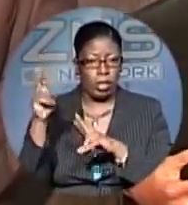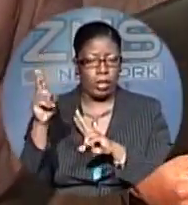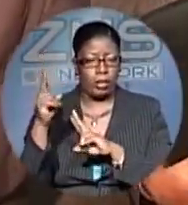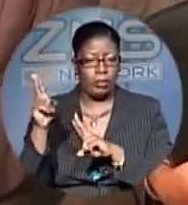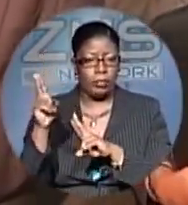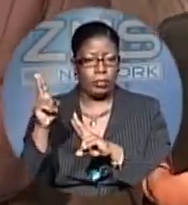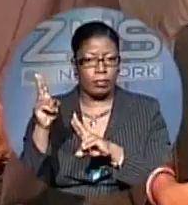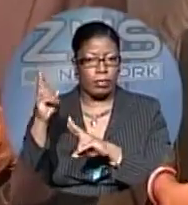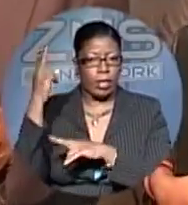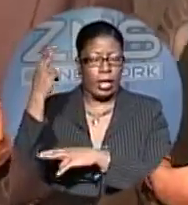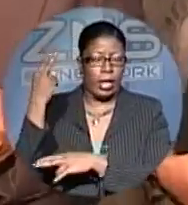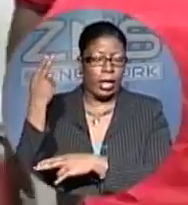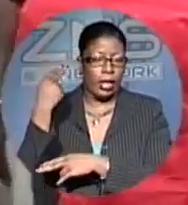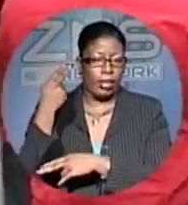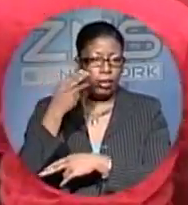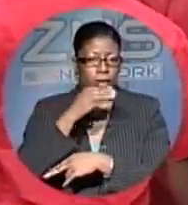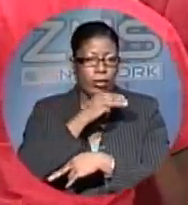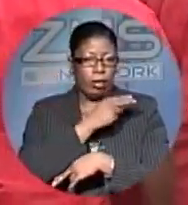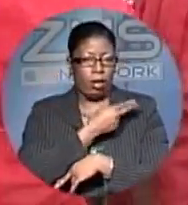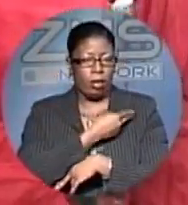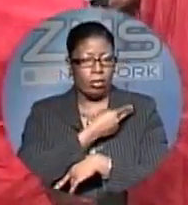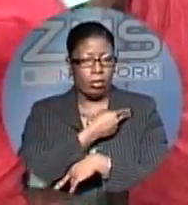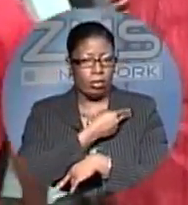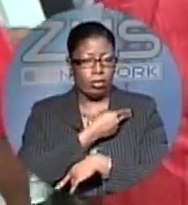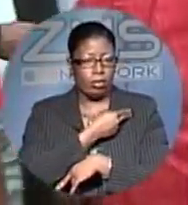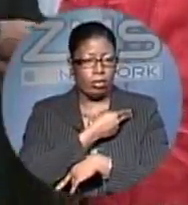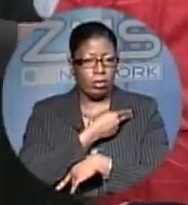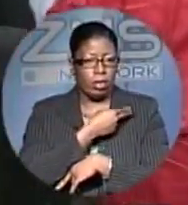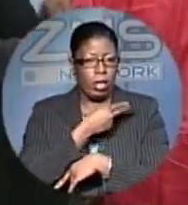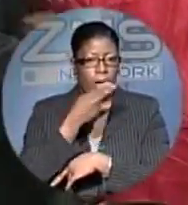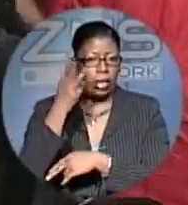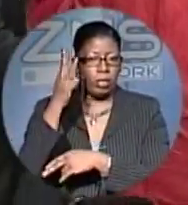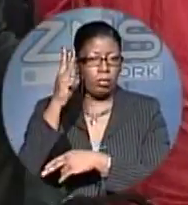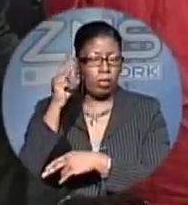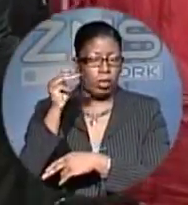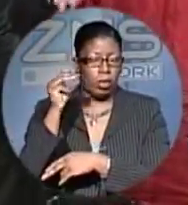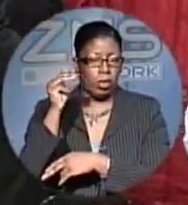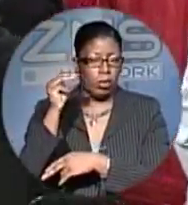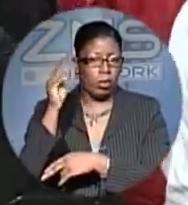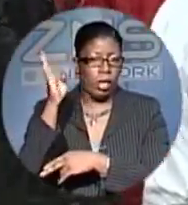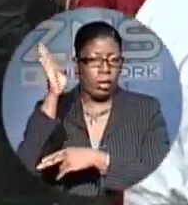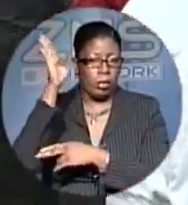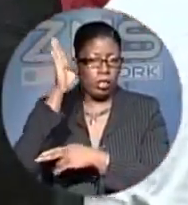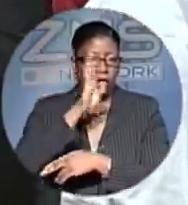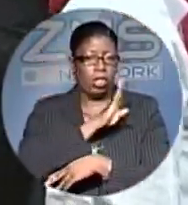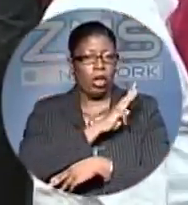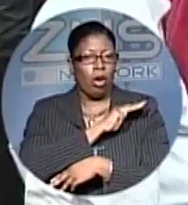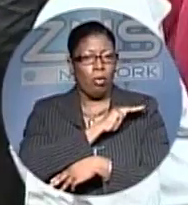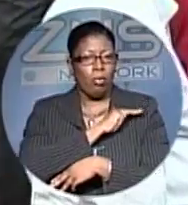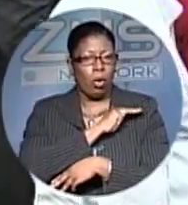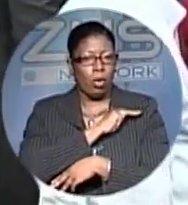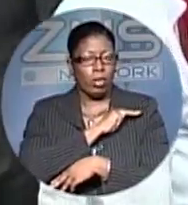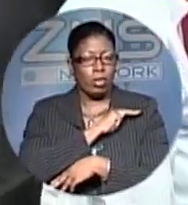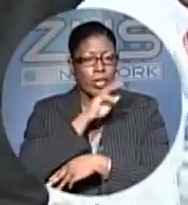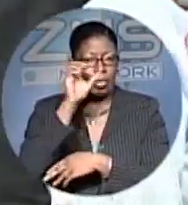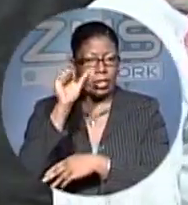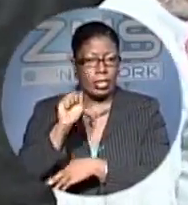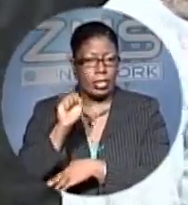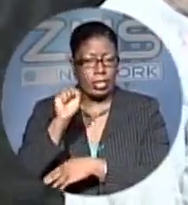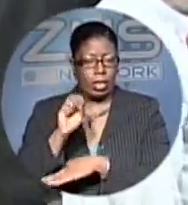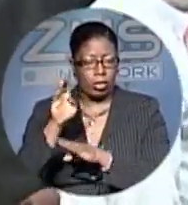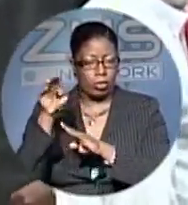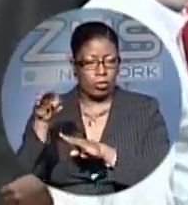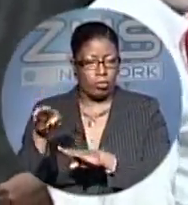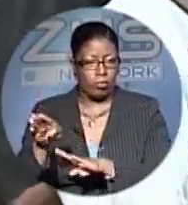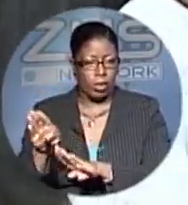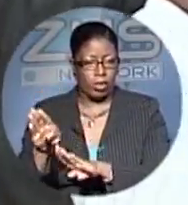Gates, Heather Hunt in Marathon, Richard Lightburn in Montague, B.J. Moss for Nassau Village, Monty Gomez for South Beach, Karen